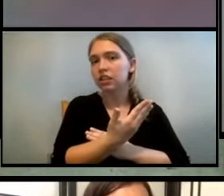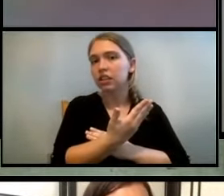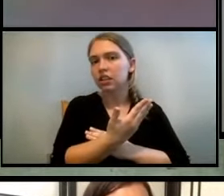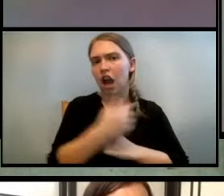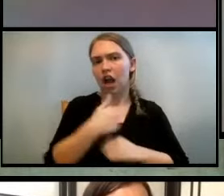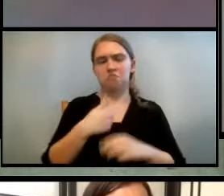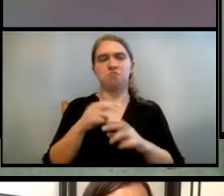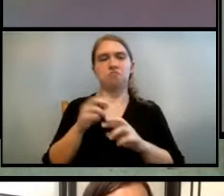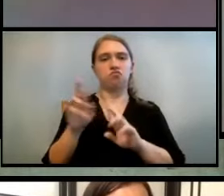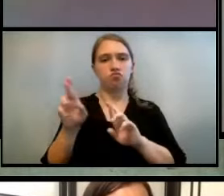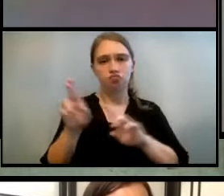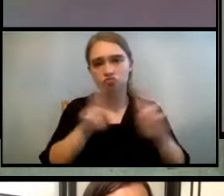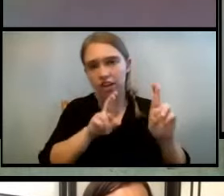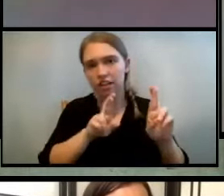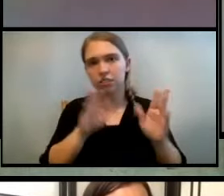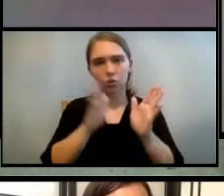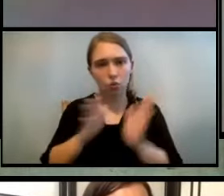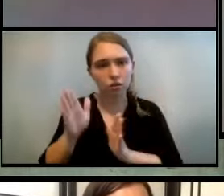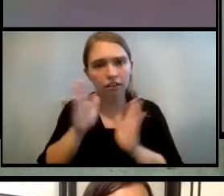analytical,